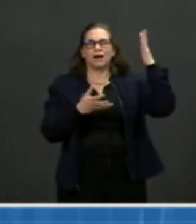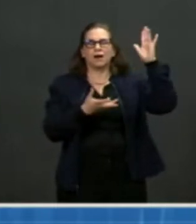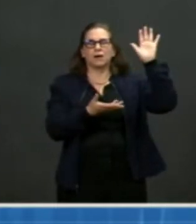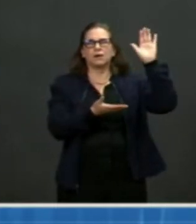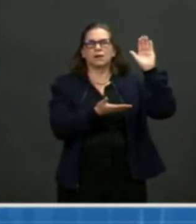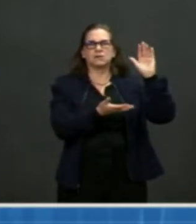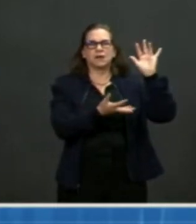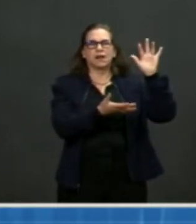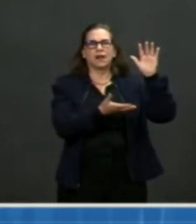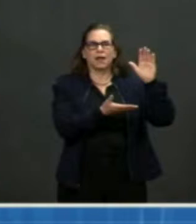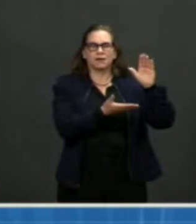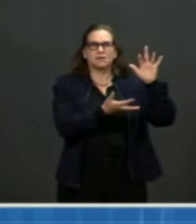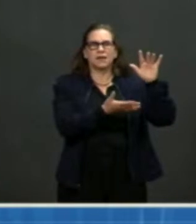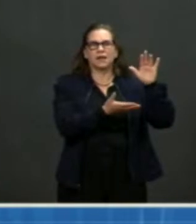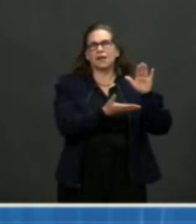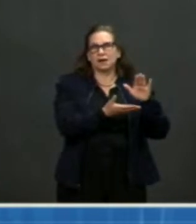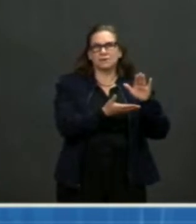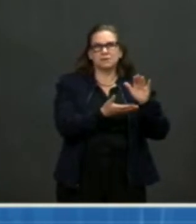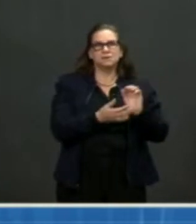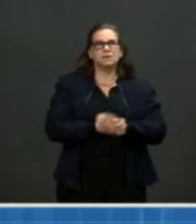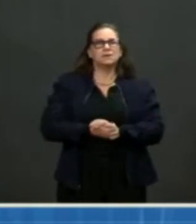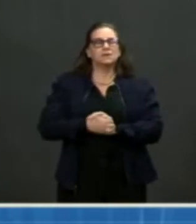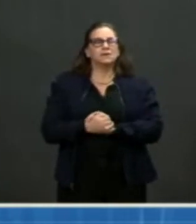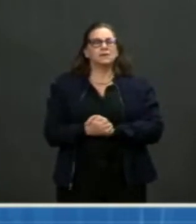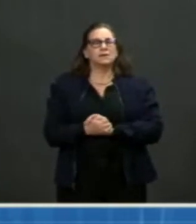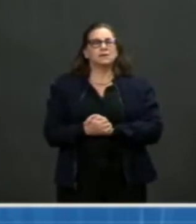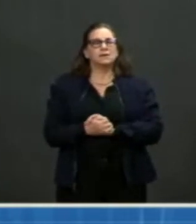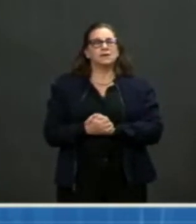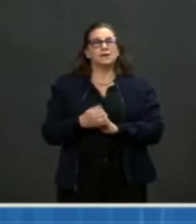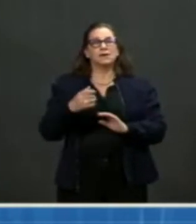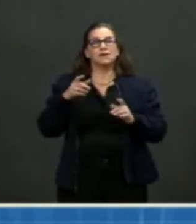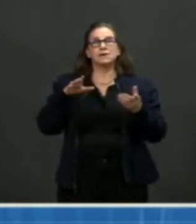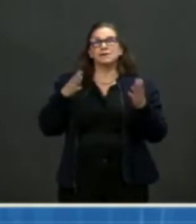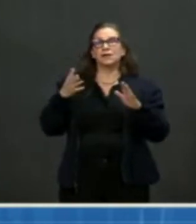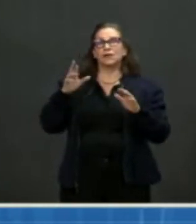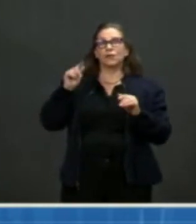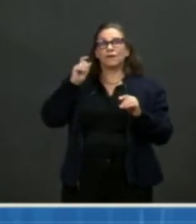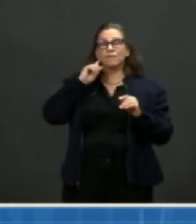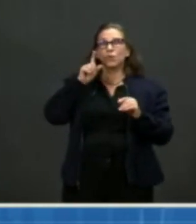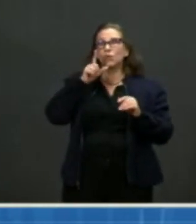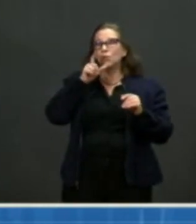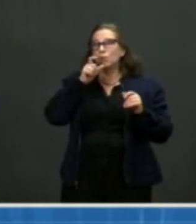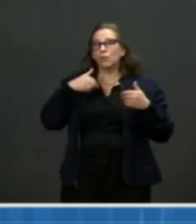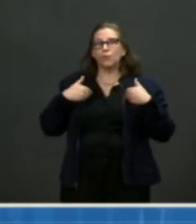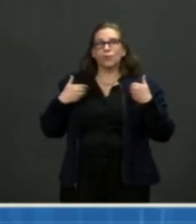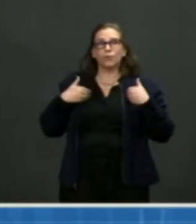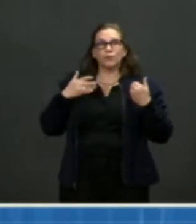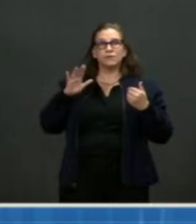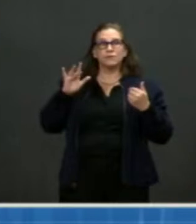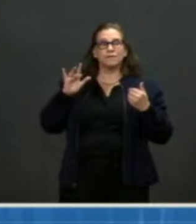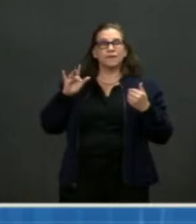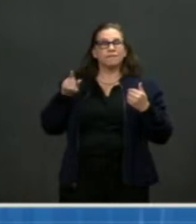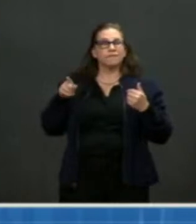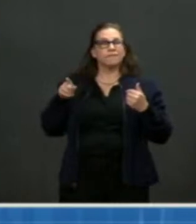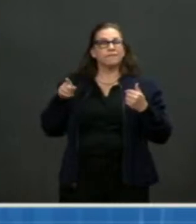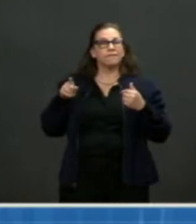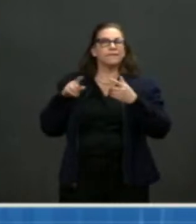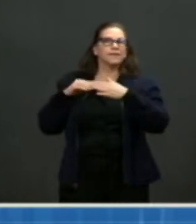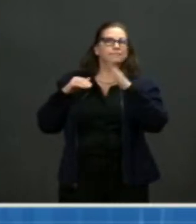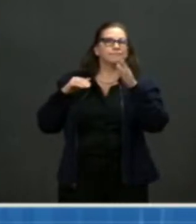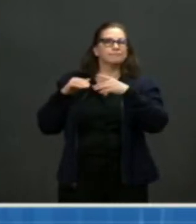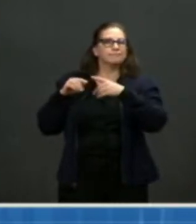are over, 25 over 20. And, as those cases continue to increase in that